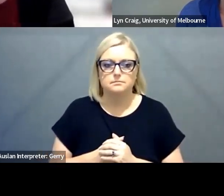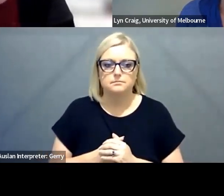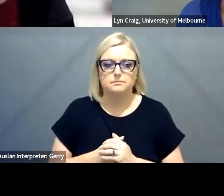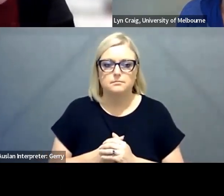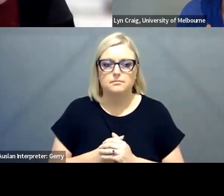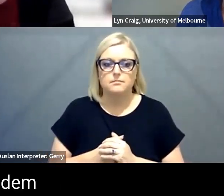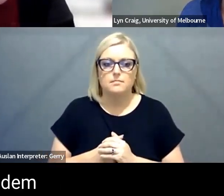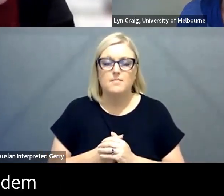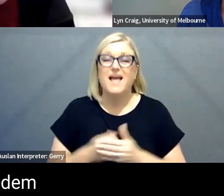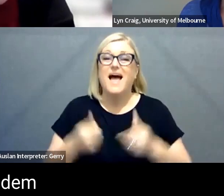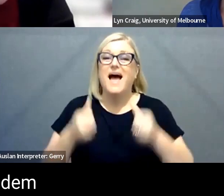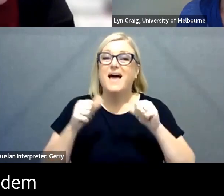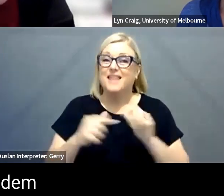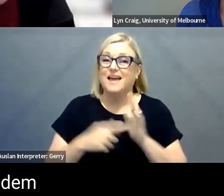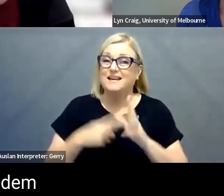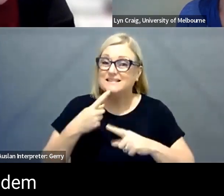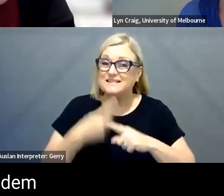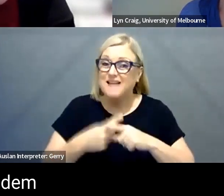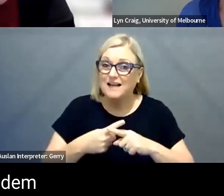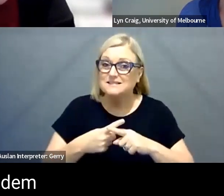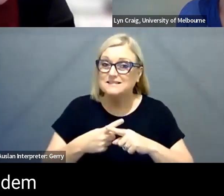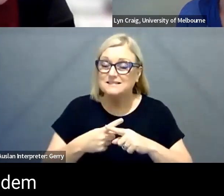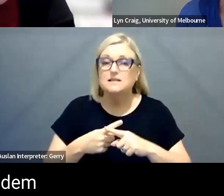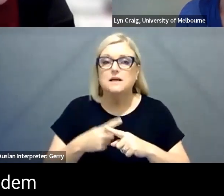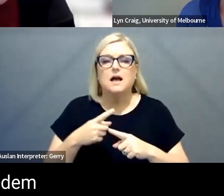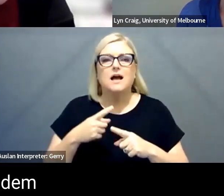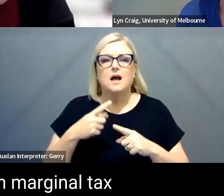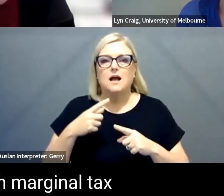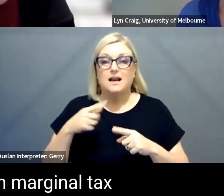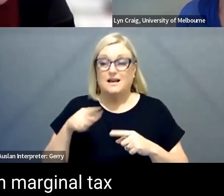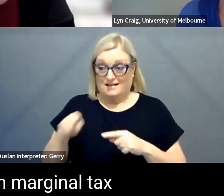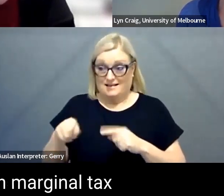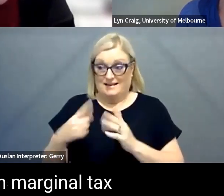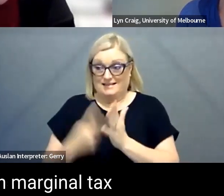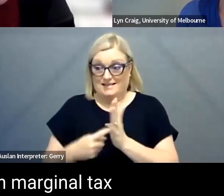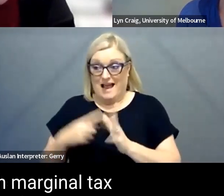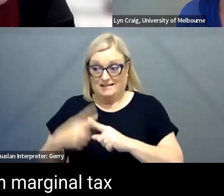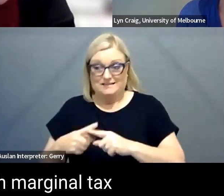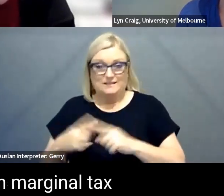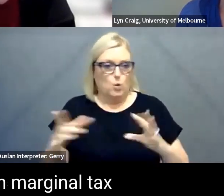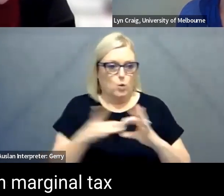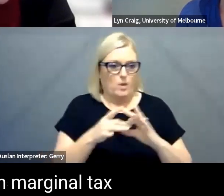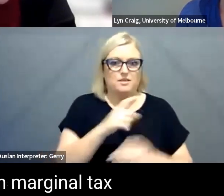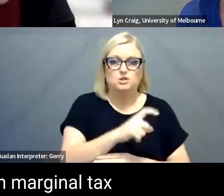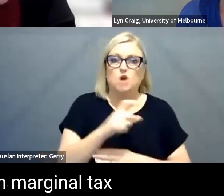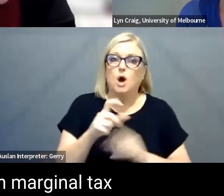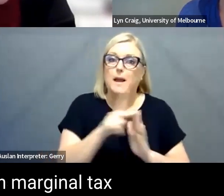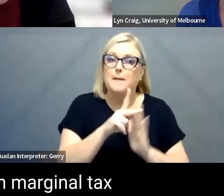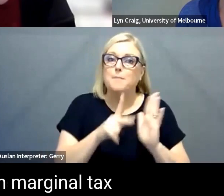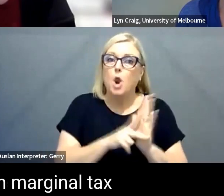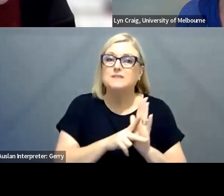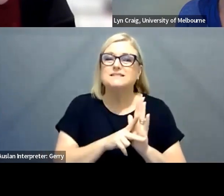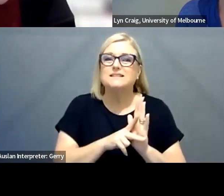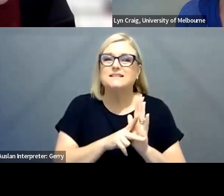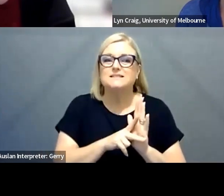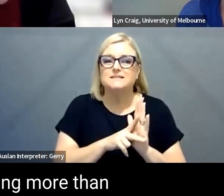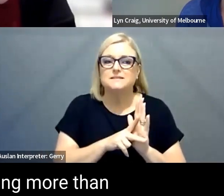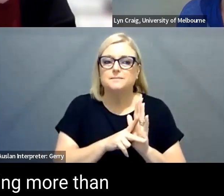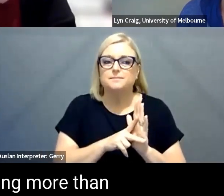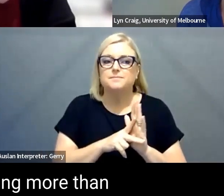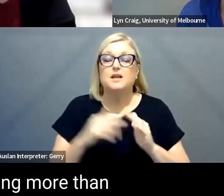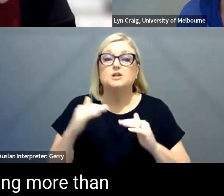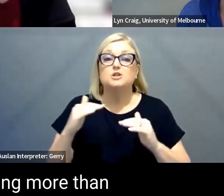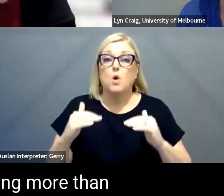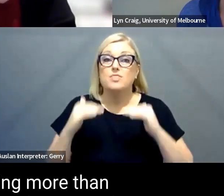arrangements that need to be addressed in tandem with the childcare policies, so that the high marginal tax on people if